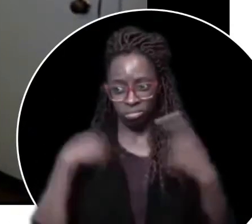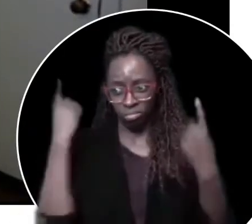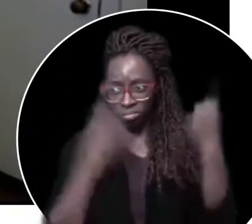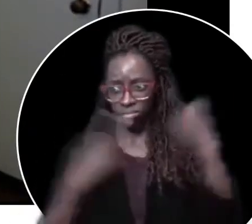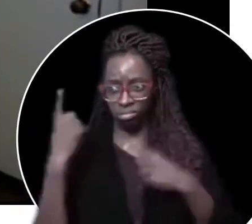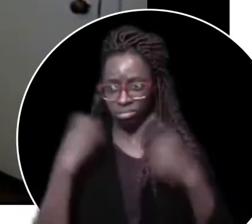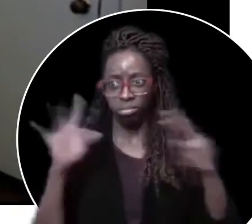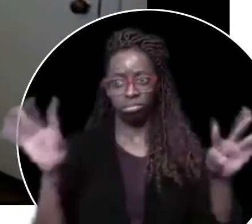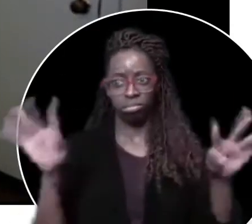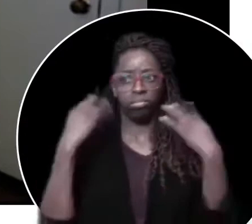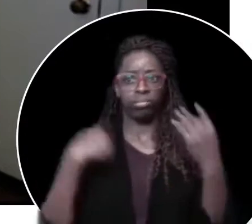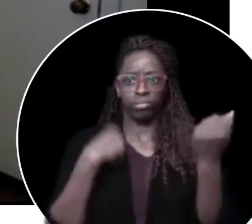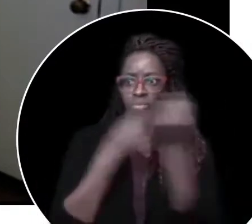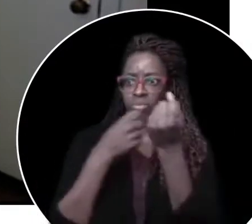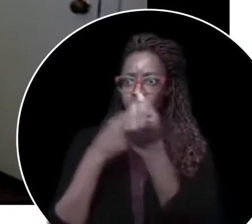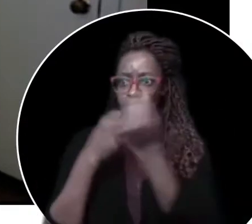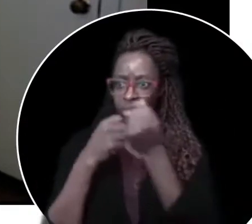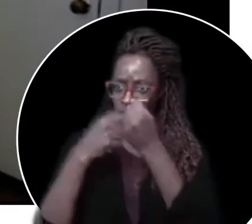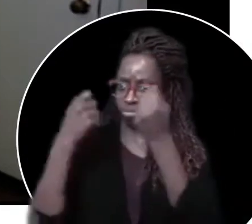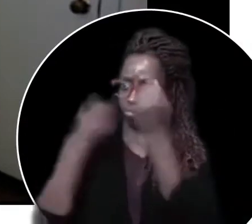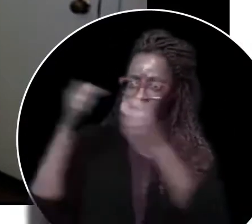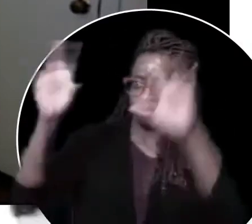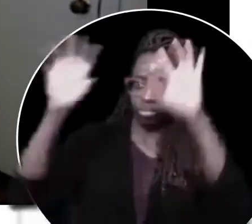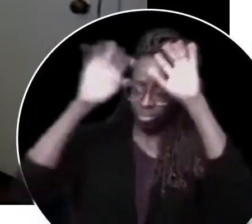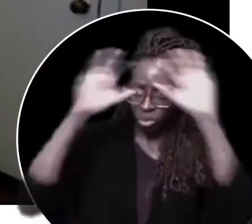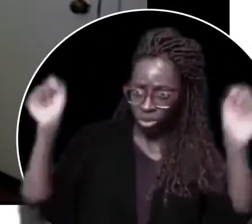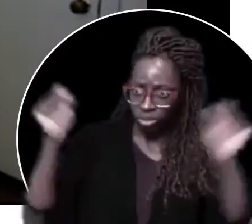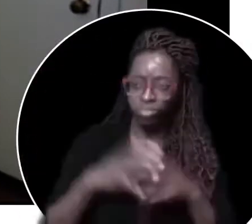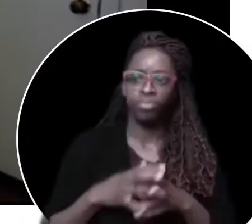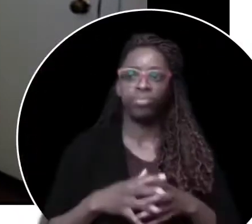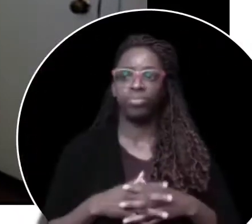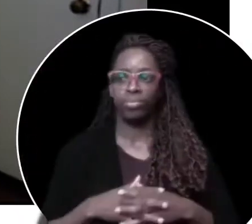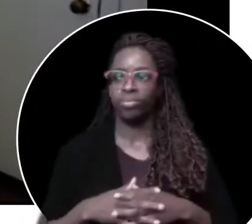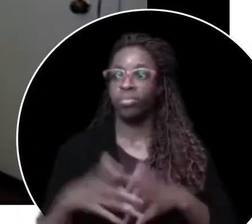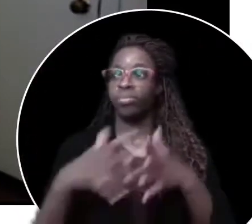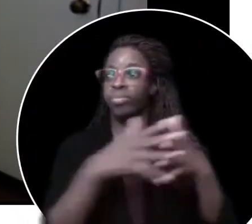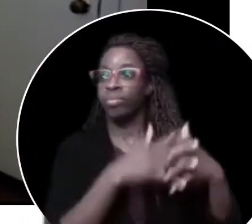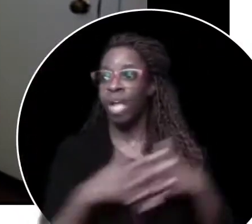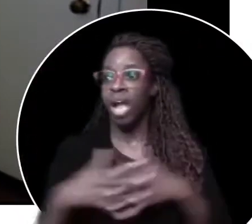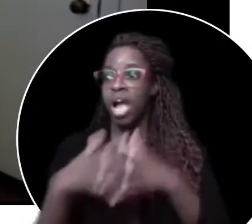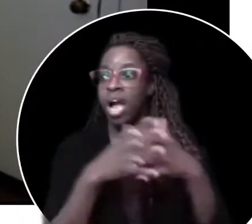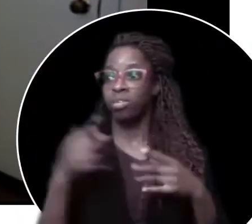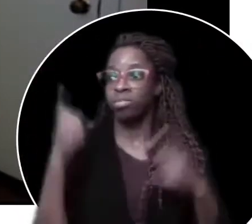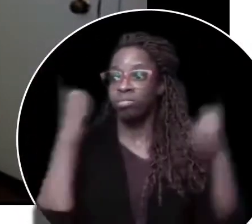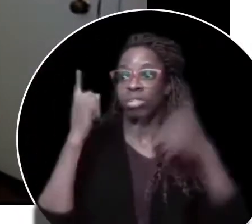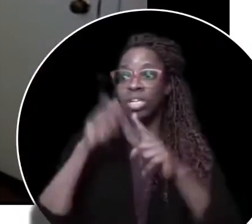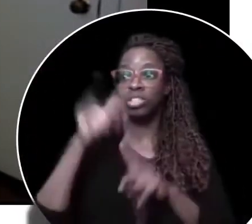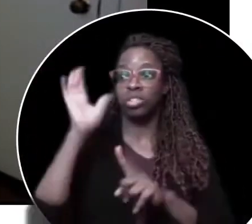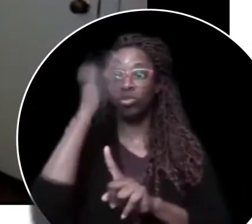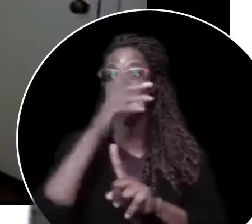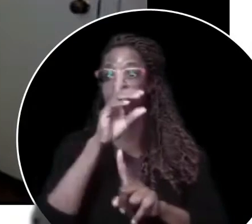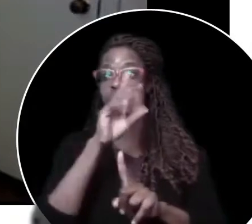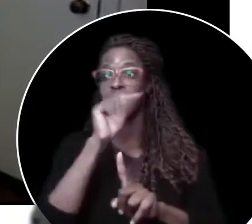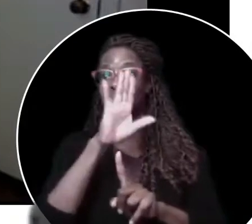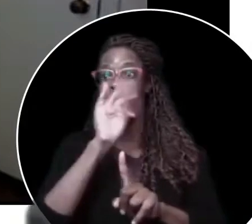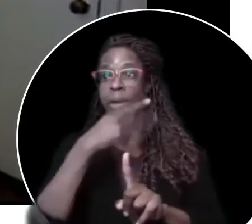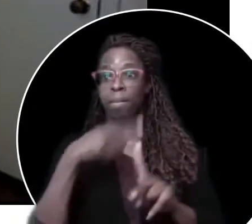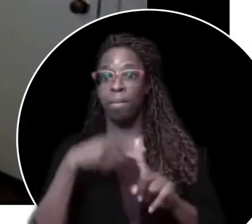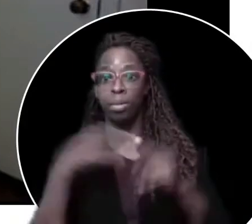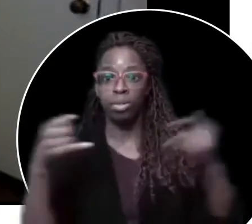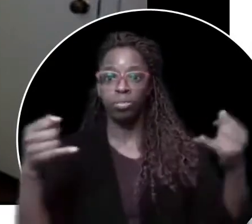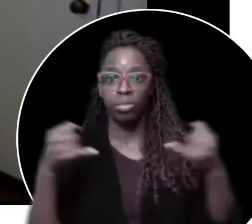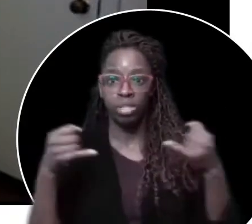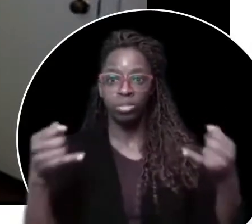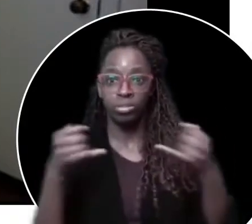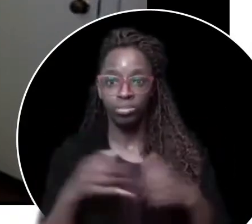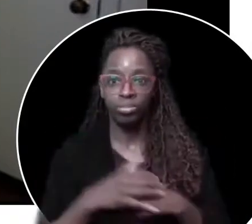equating America first with white supremacy, that borders are to be used in the service of keeping out and kicking out